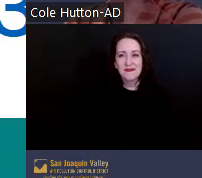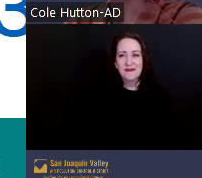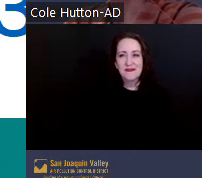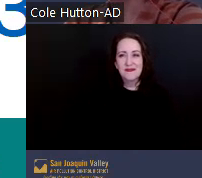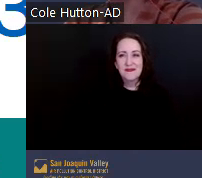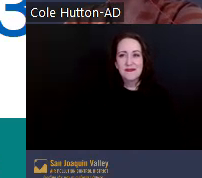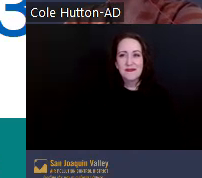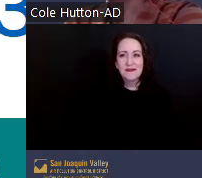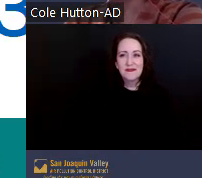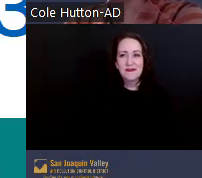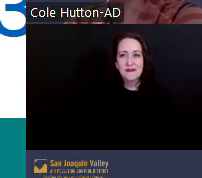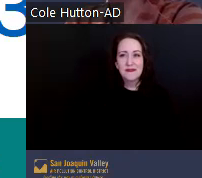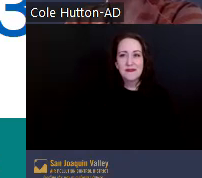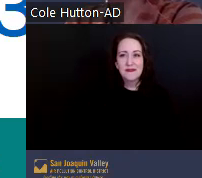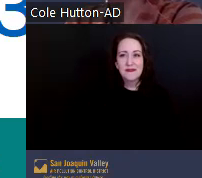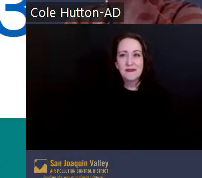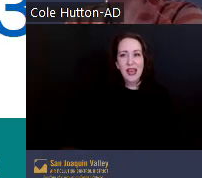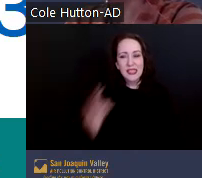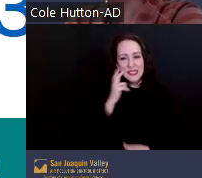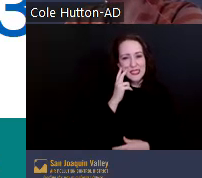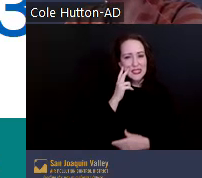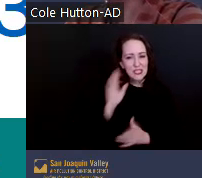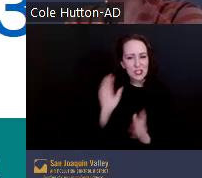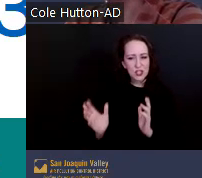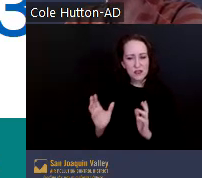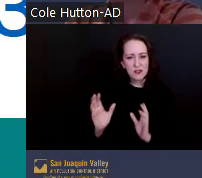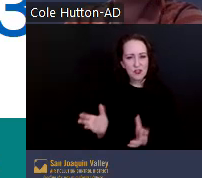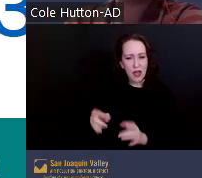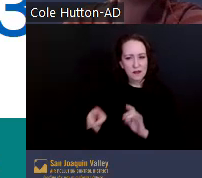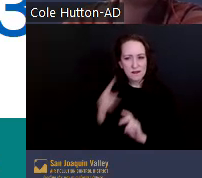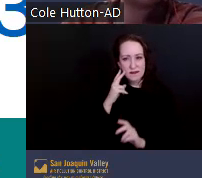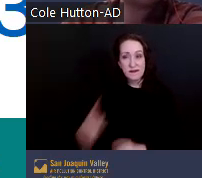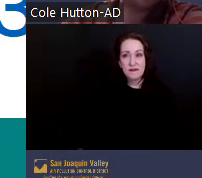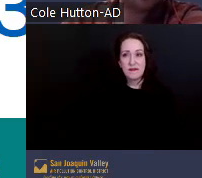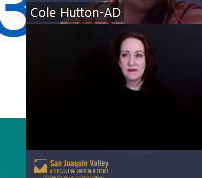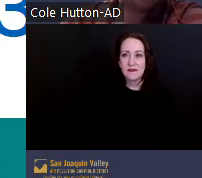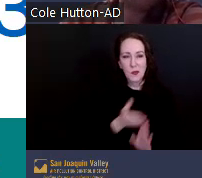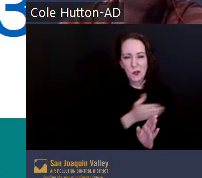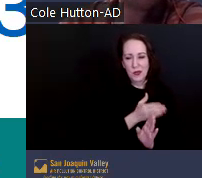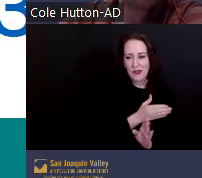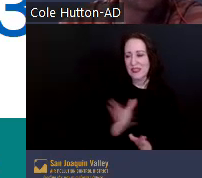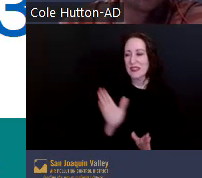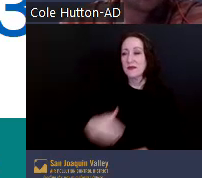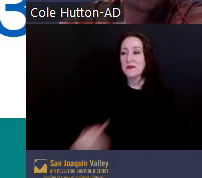in the chat. Oh, that's a previous one.